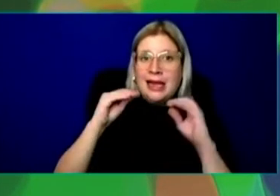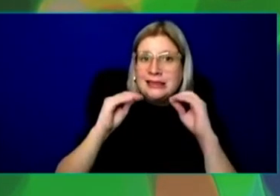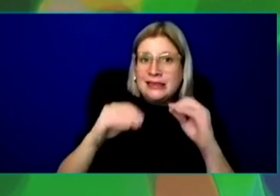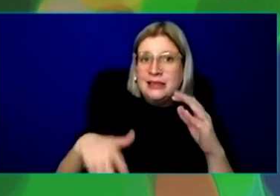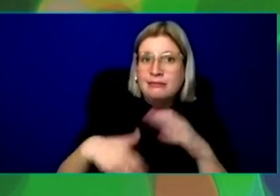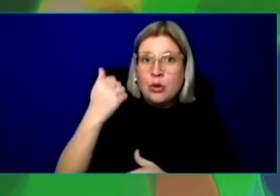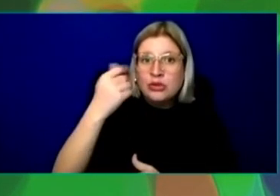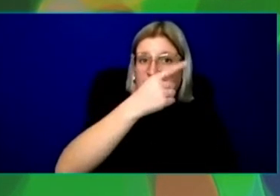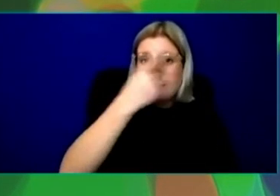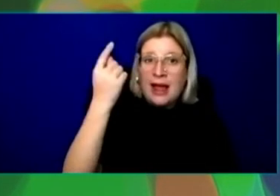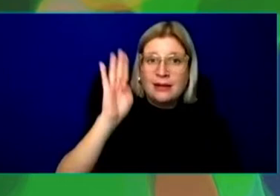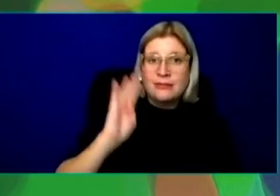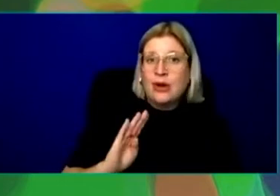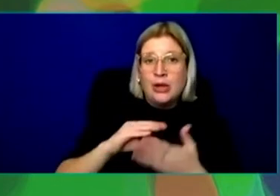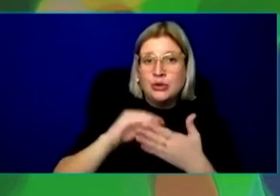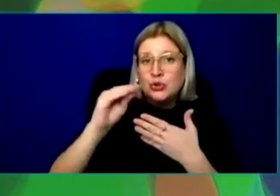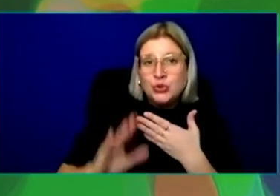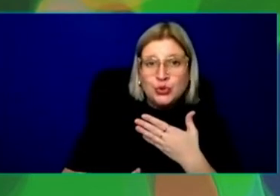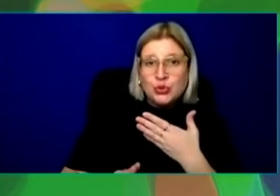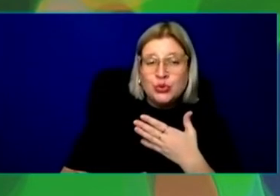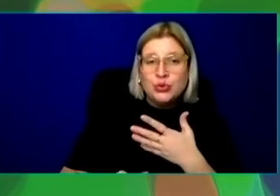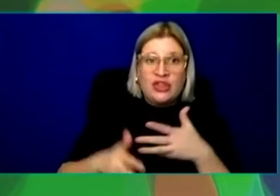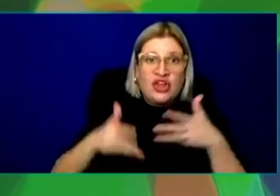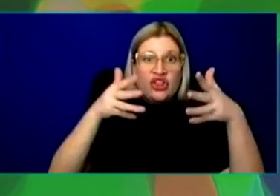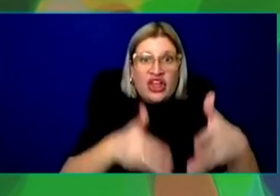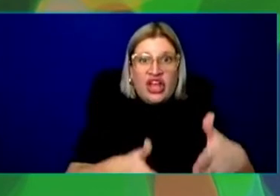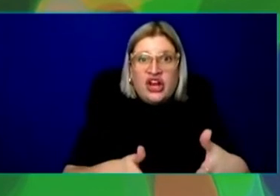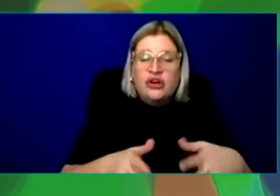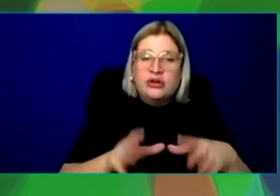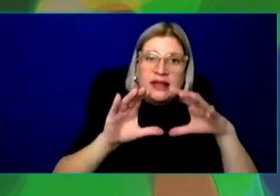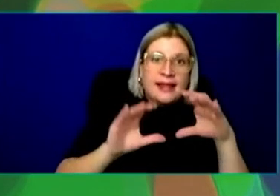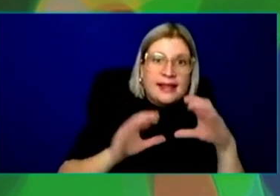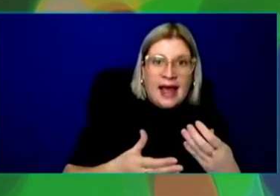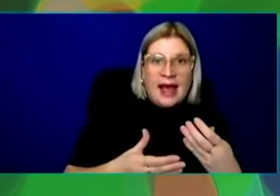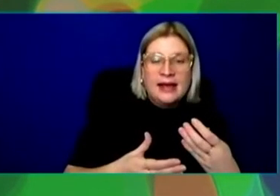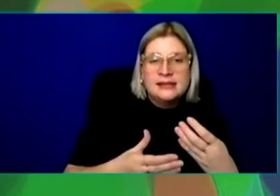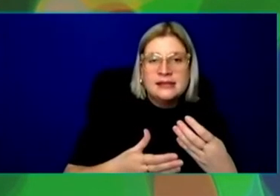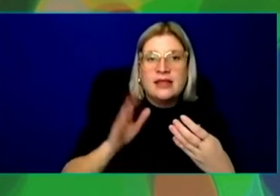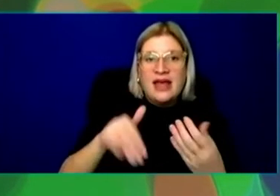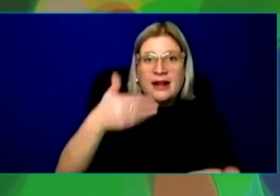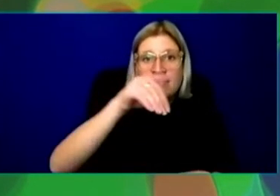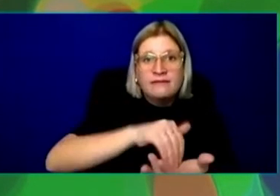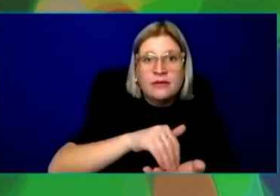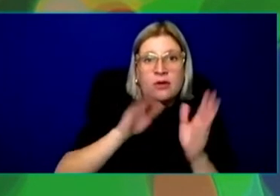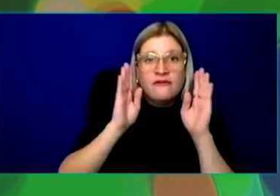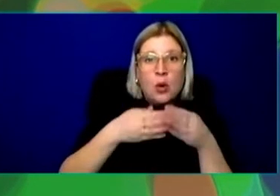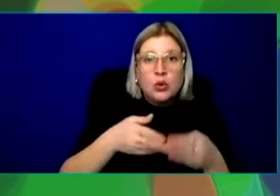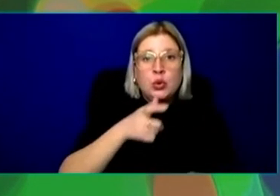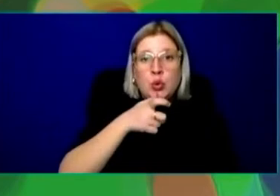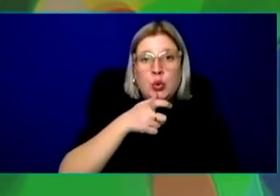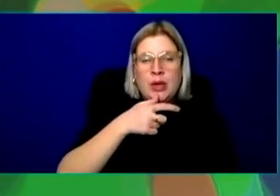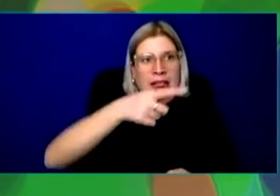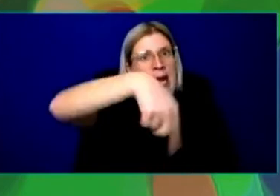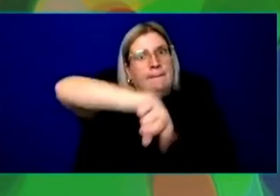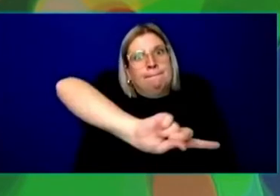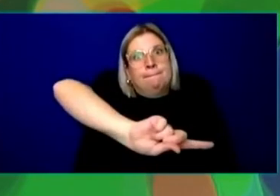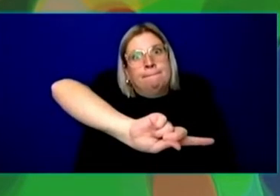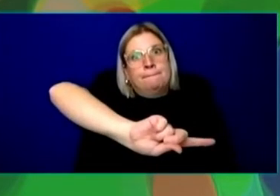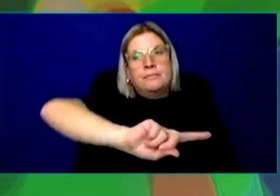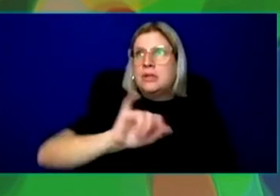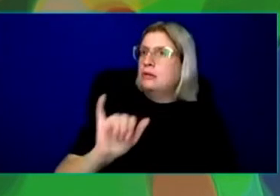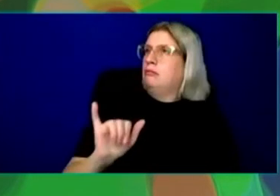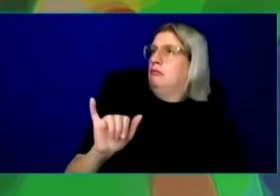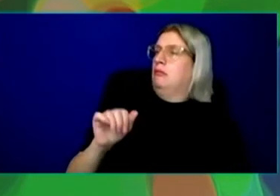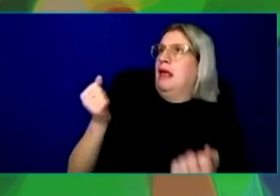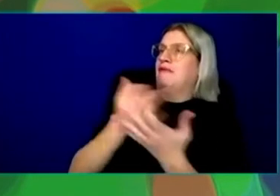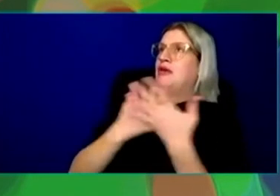Brown students, and they're in this space in a class that is centered around them. And they're like, what? Wait a minute, it's like everything's about me.